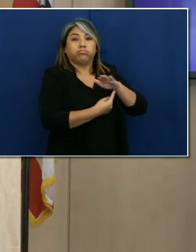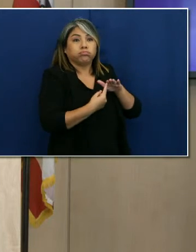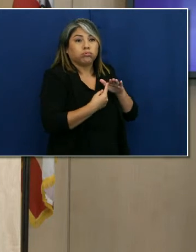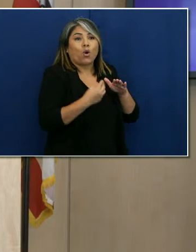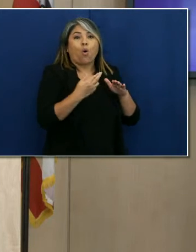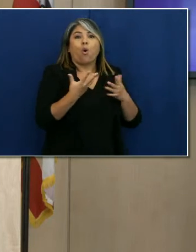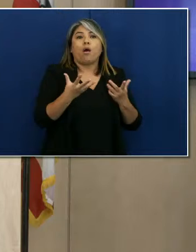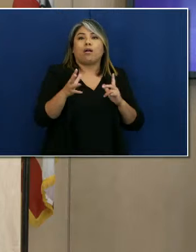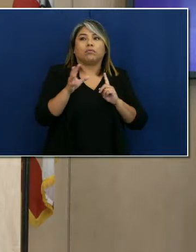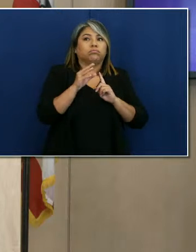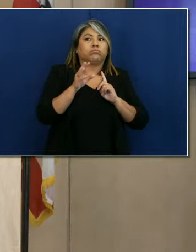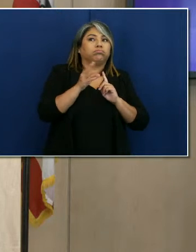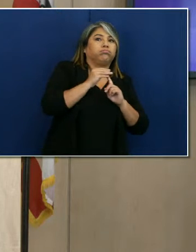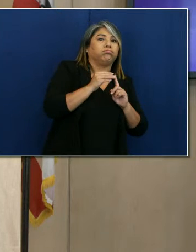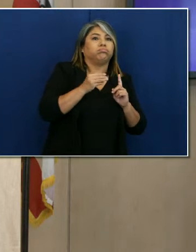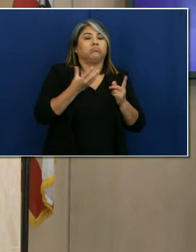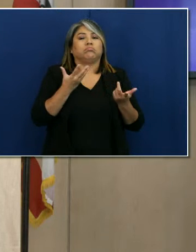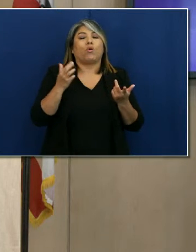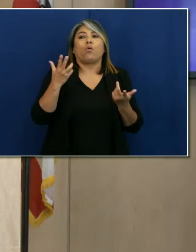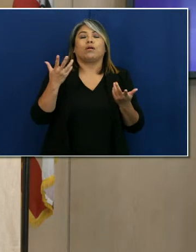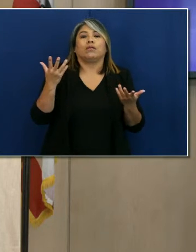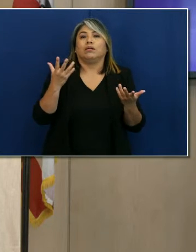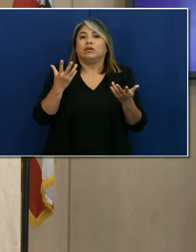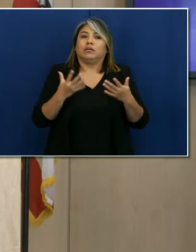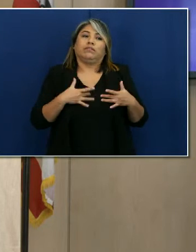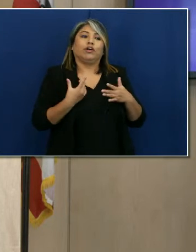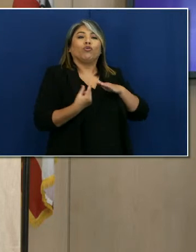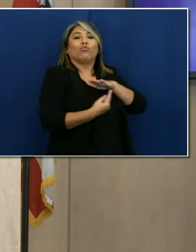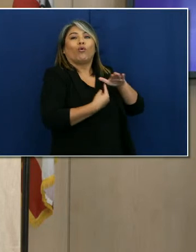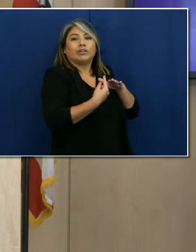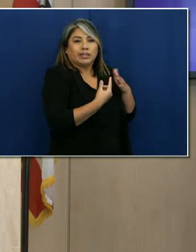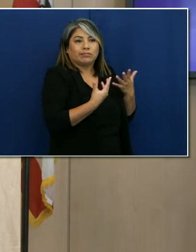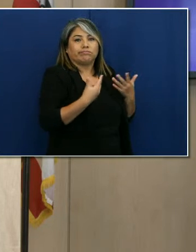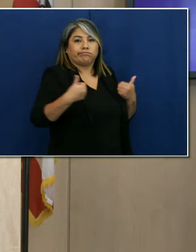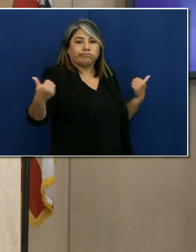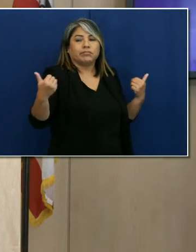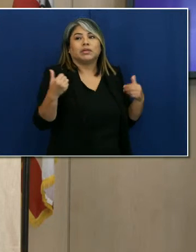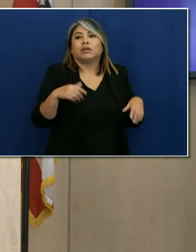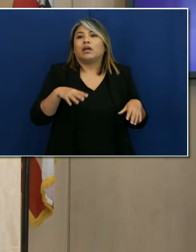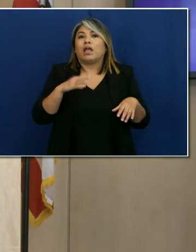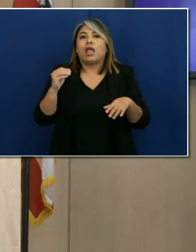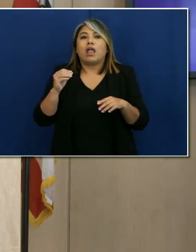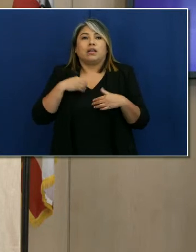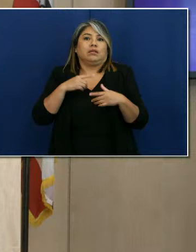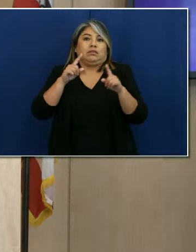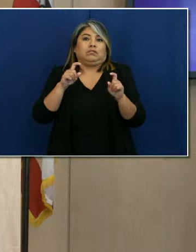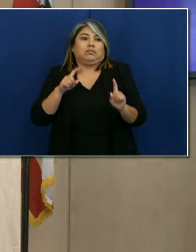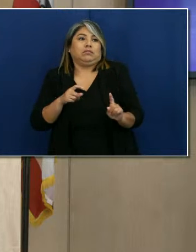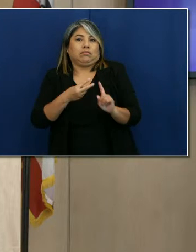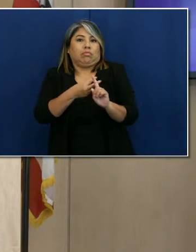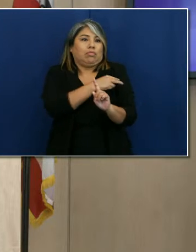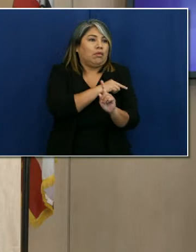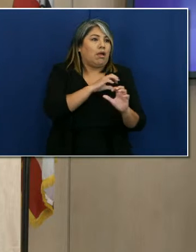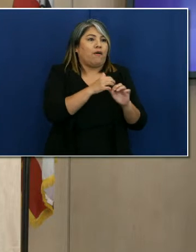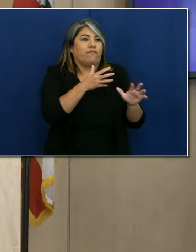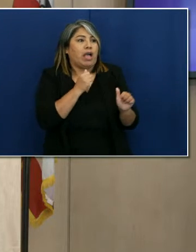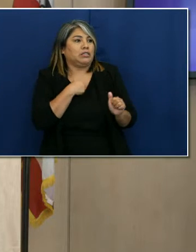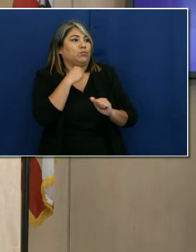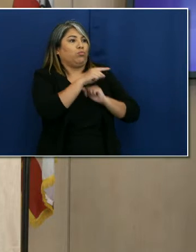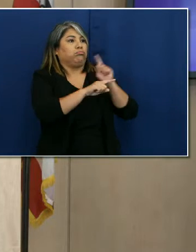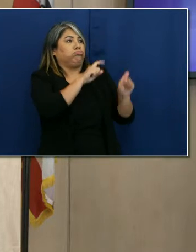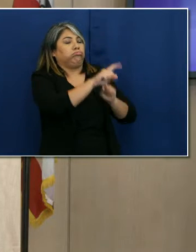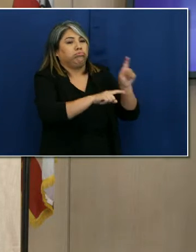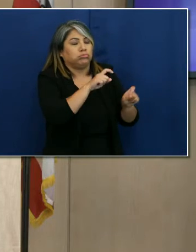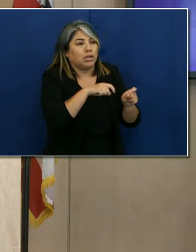been exposed or quarantined, as well as the contact tracing, how fast we can get to individuals to remove them from the